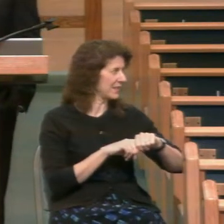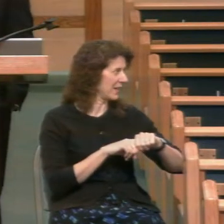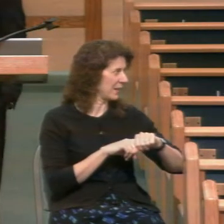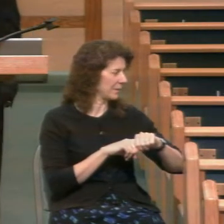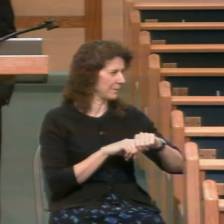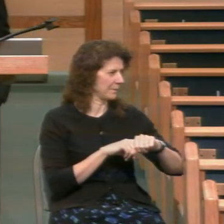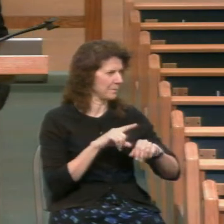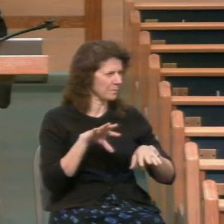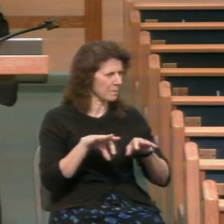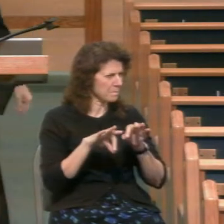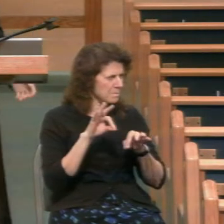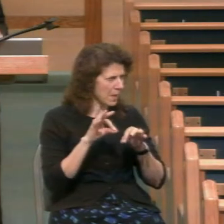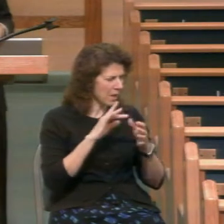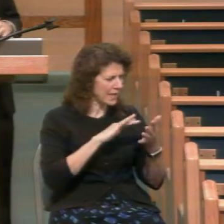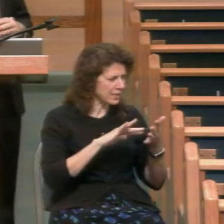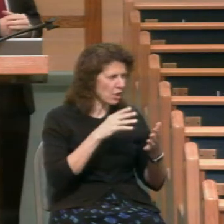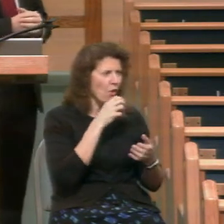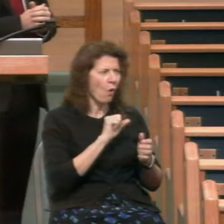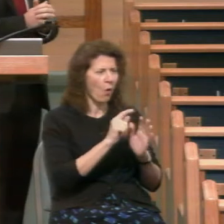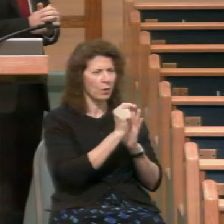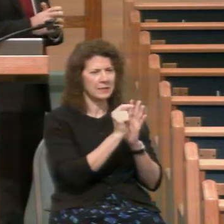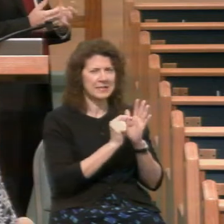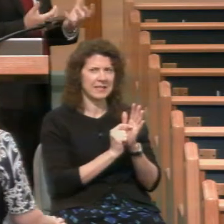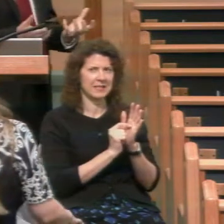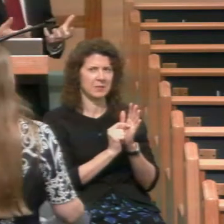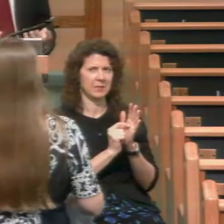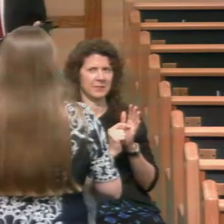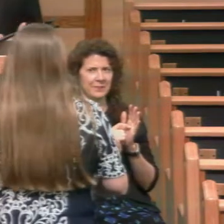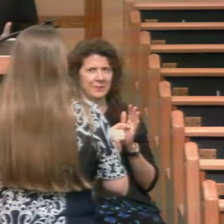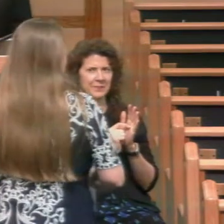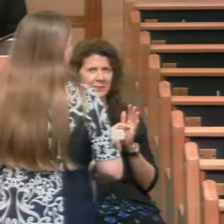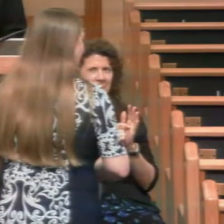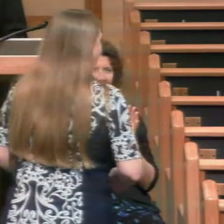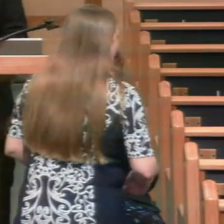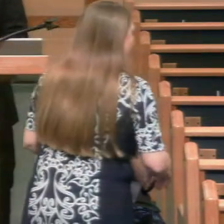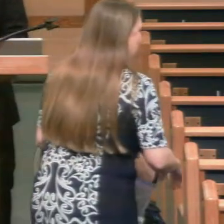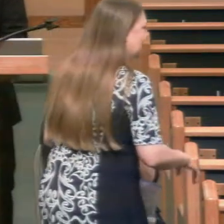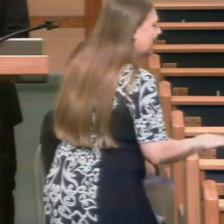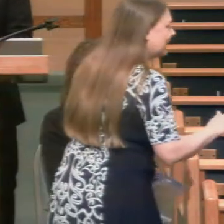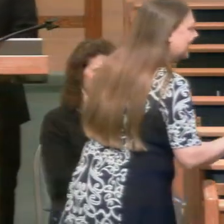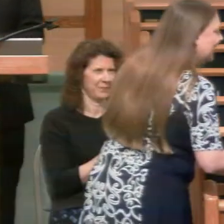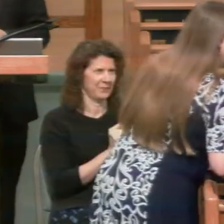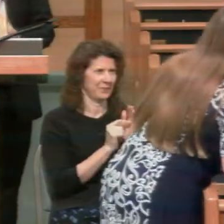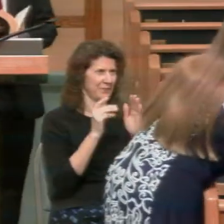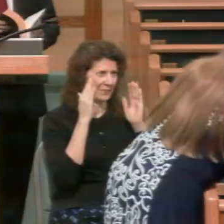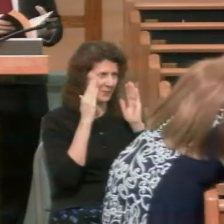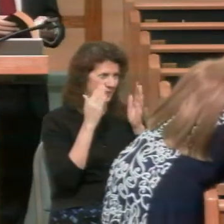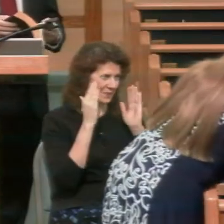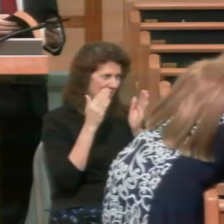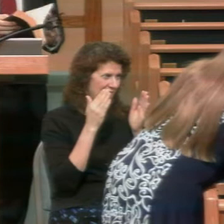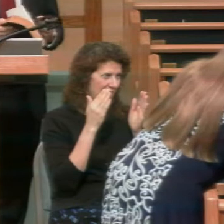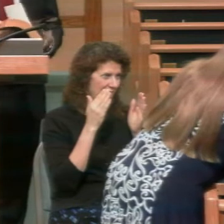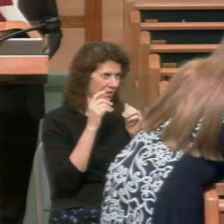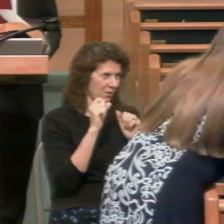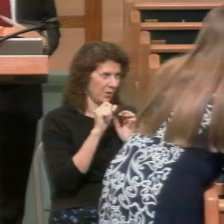picking back up with our study of the Old Testament, introduction to the Old Testament, and looking at different parts of the Old Testament.